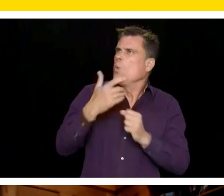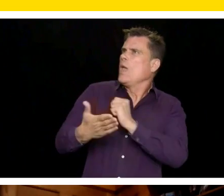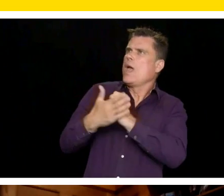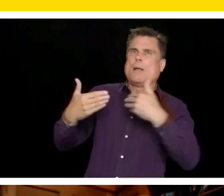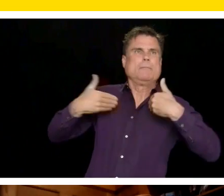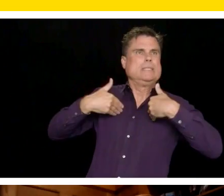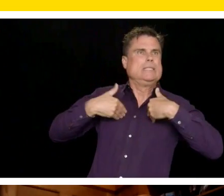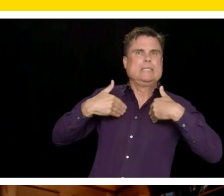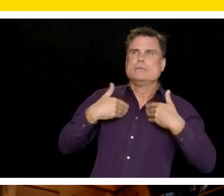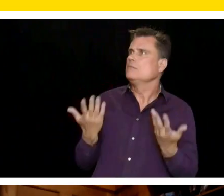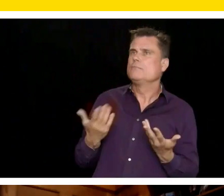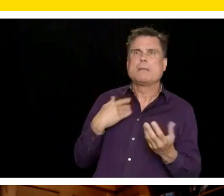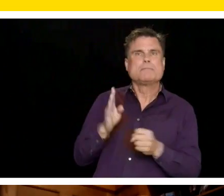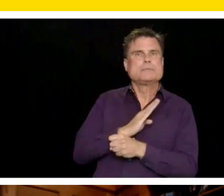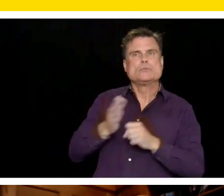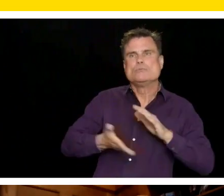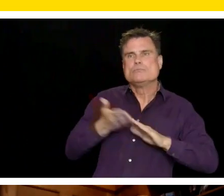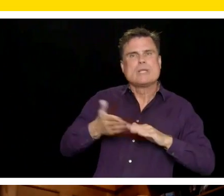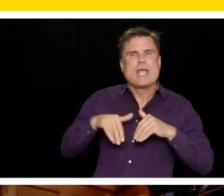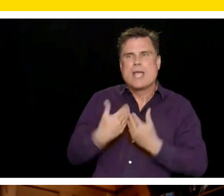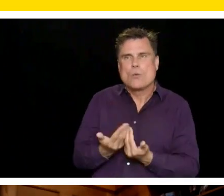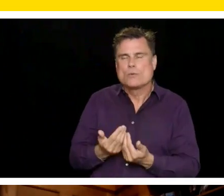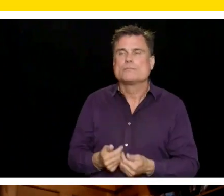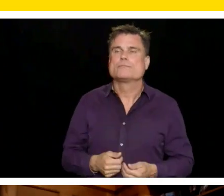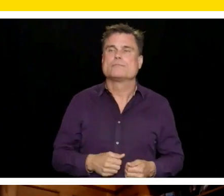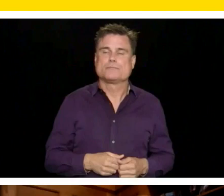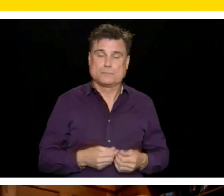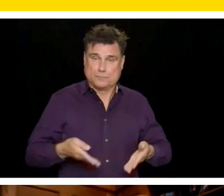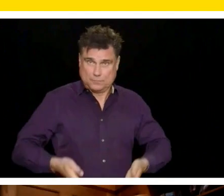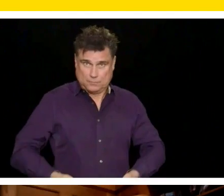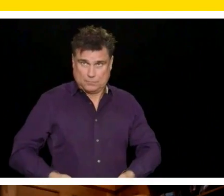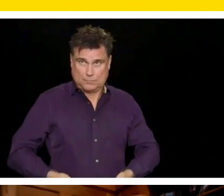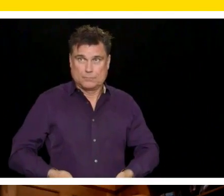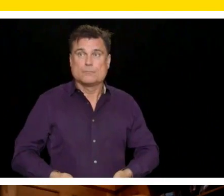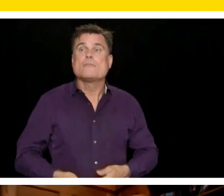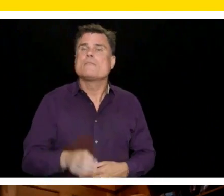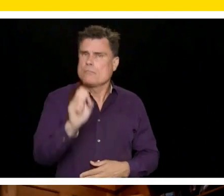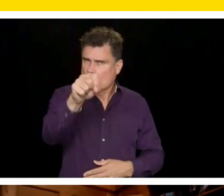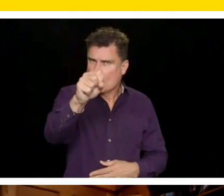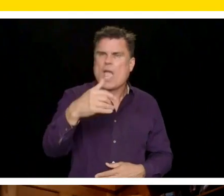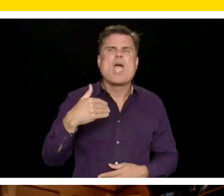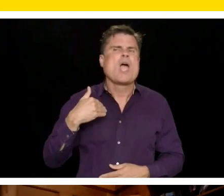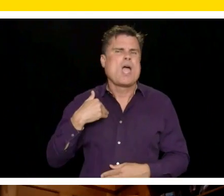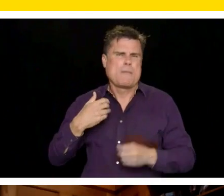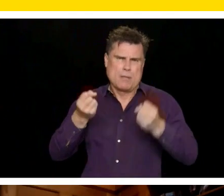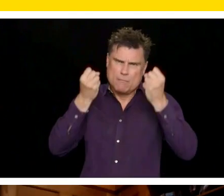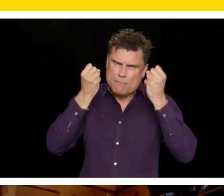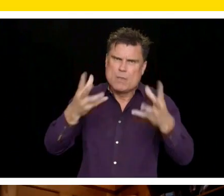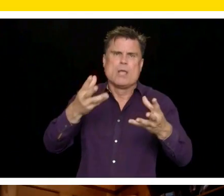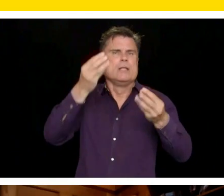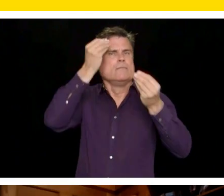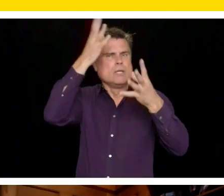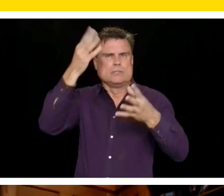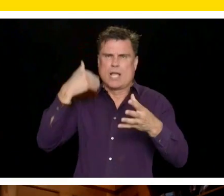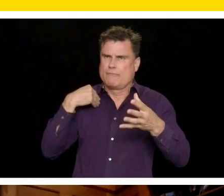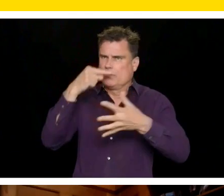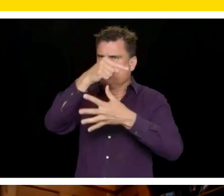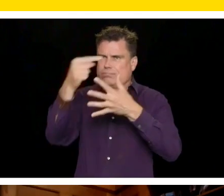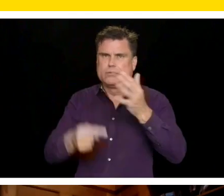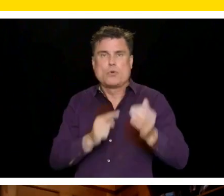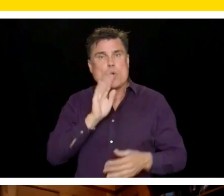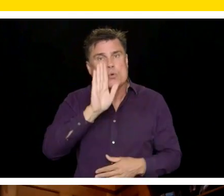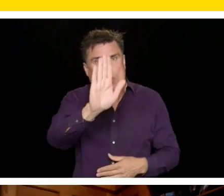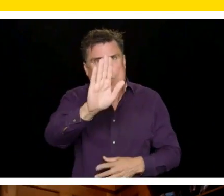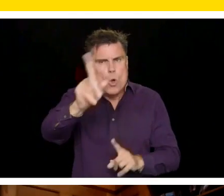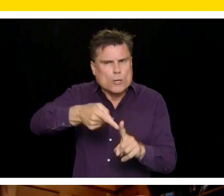there. Where do I go to get information specific for my business? And there's a lot of advocacy groups like the